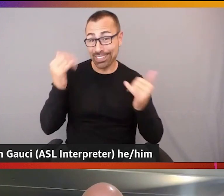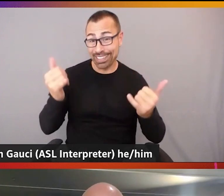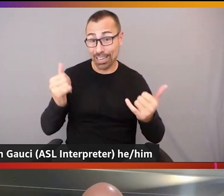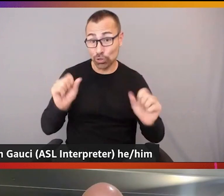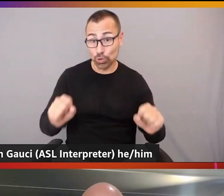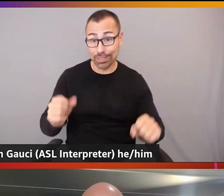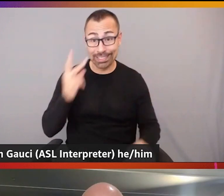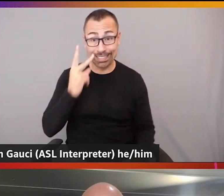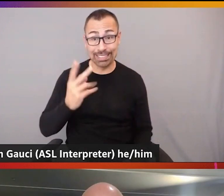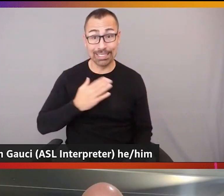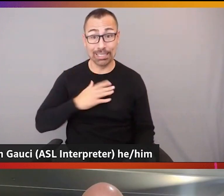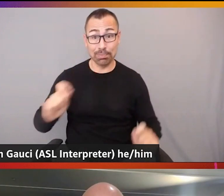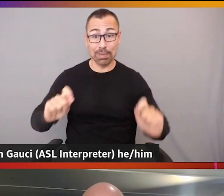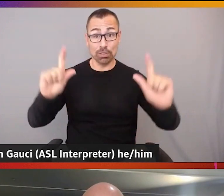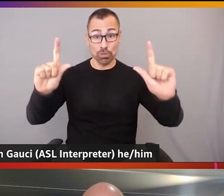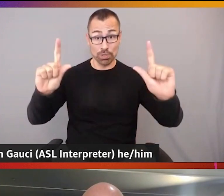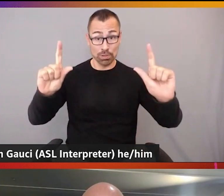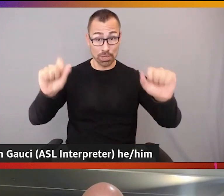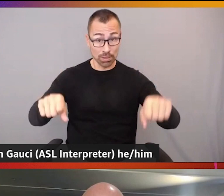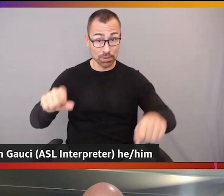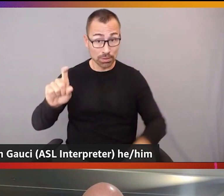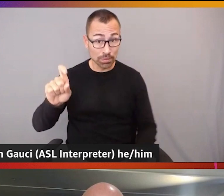my remote desktop. Is that fair to say?